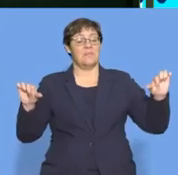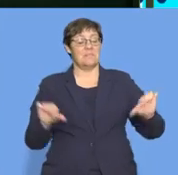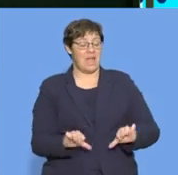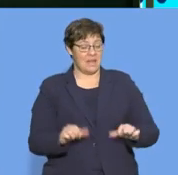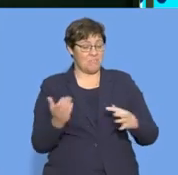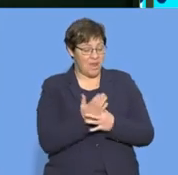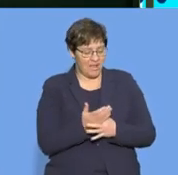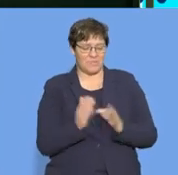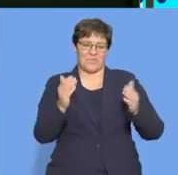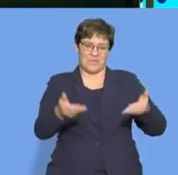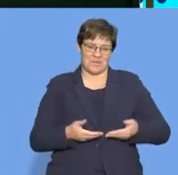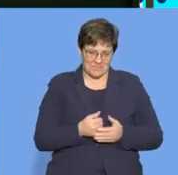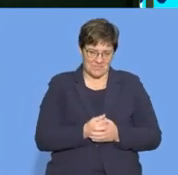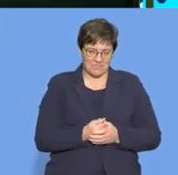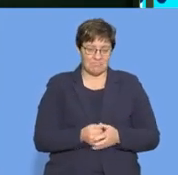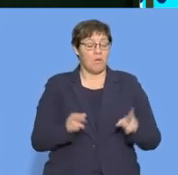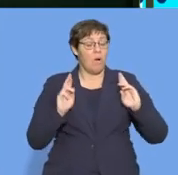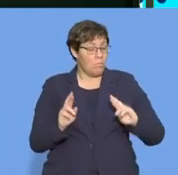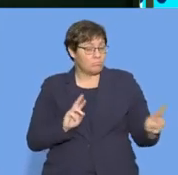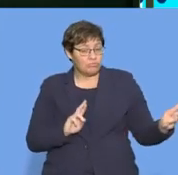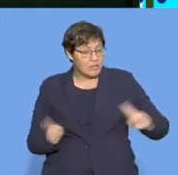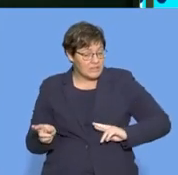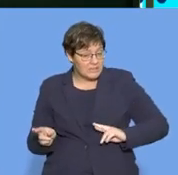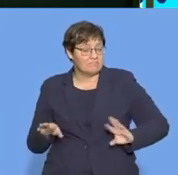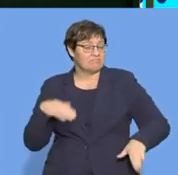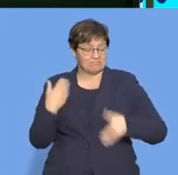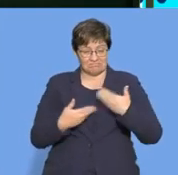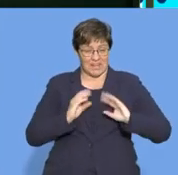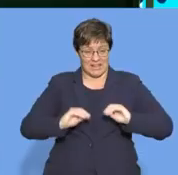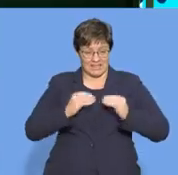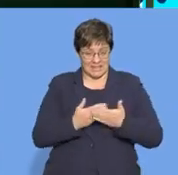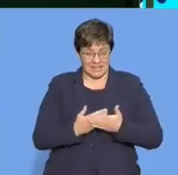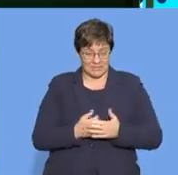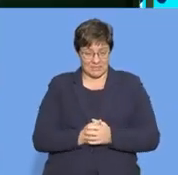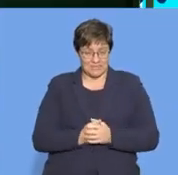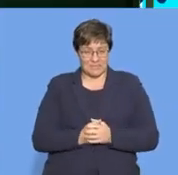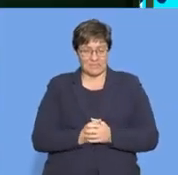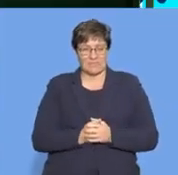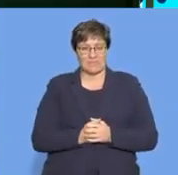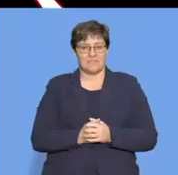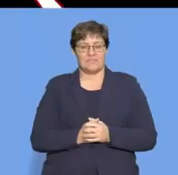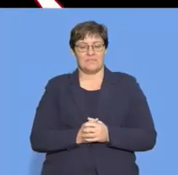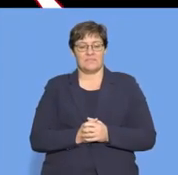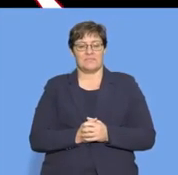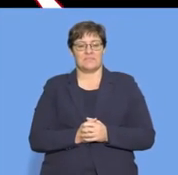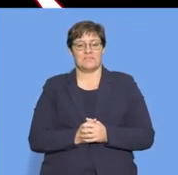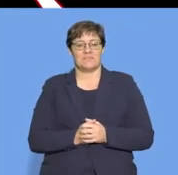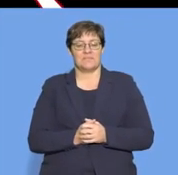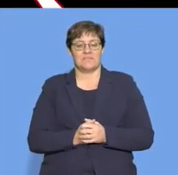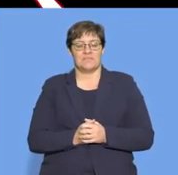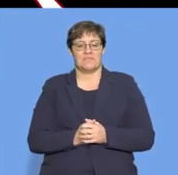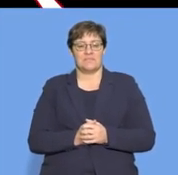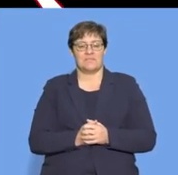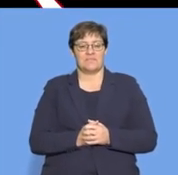Welcome back from the break. I hope you're ready to carry on with the lesson. Okay. Right,